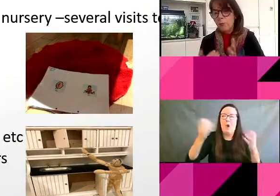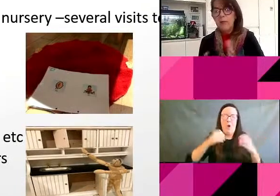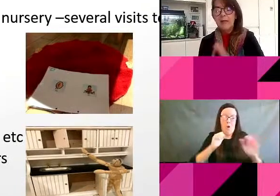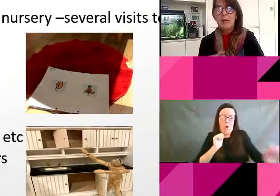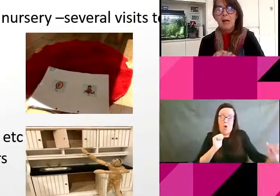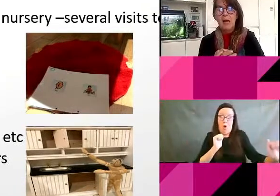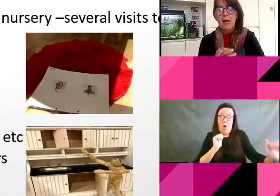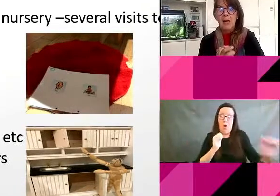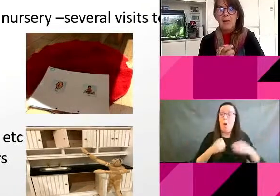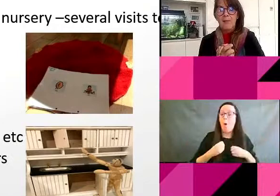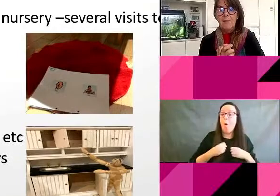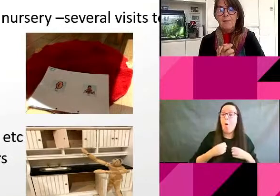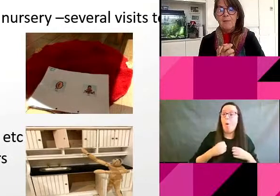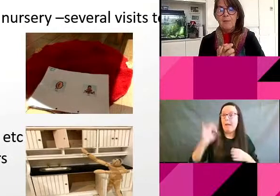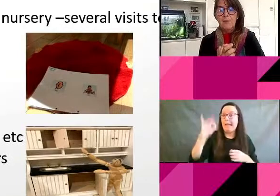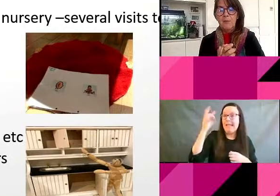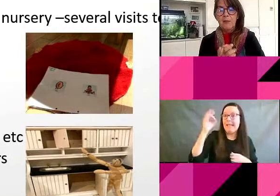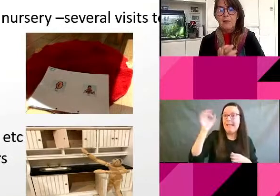by falling.